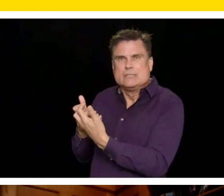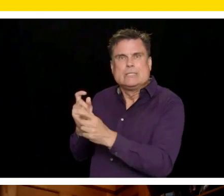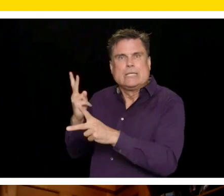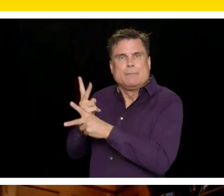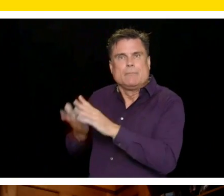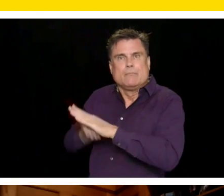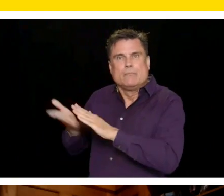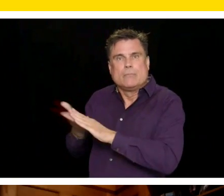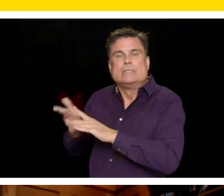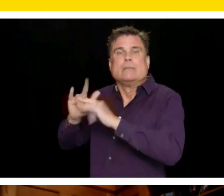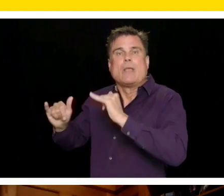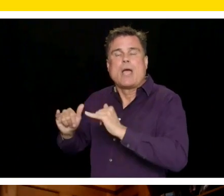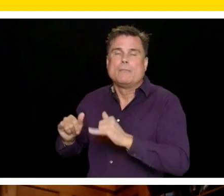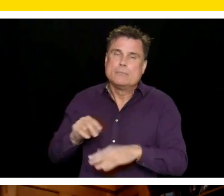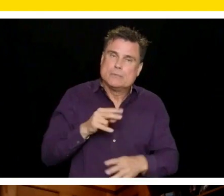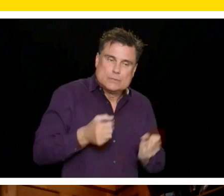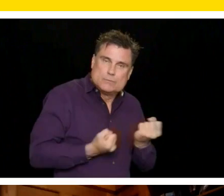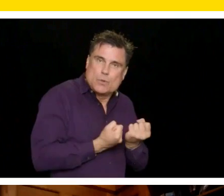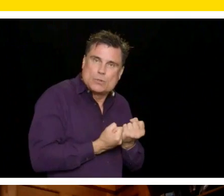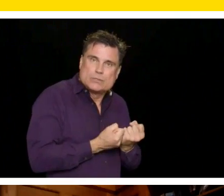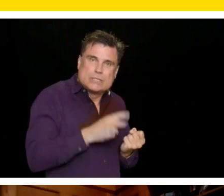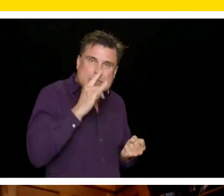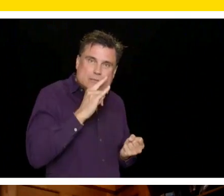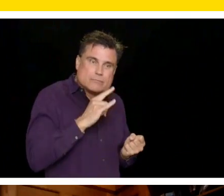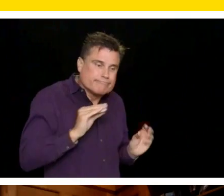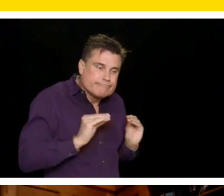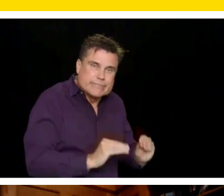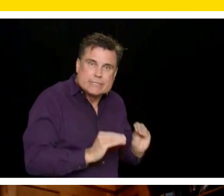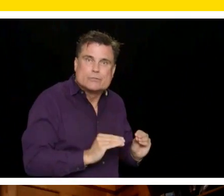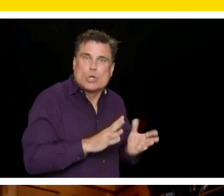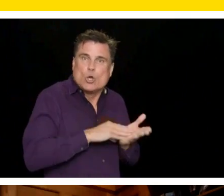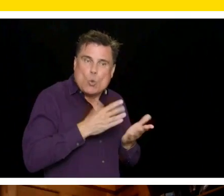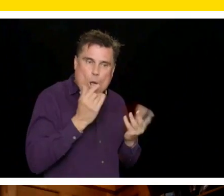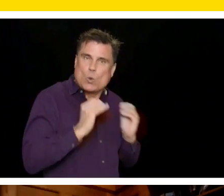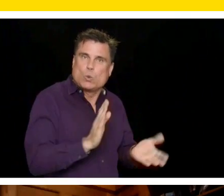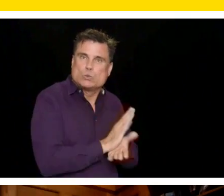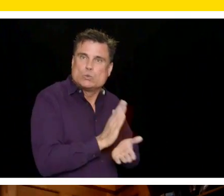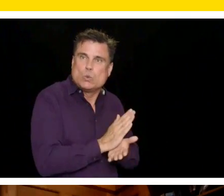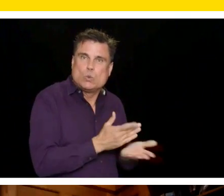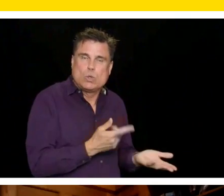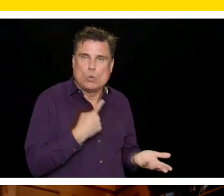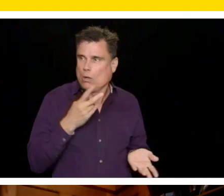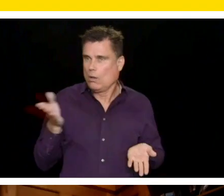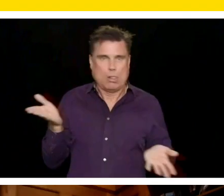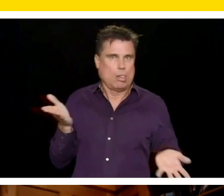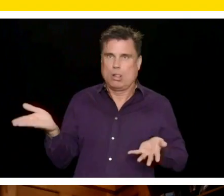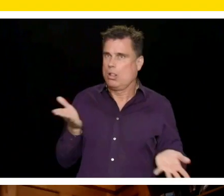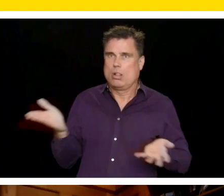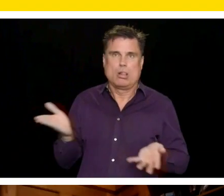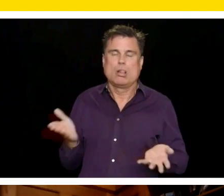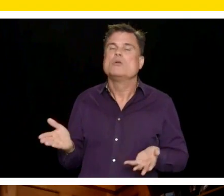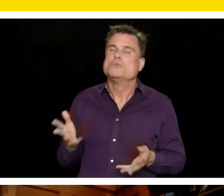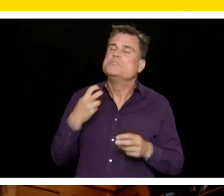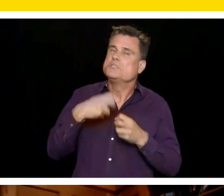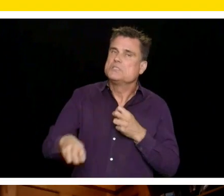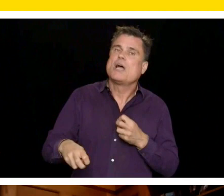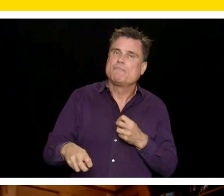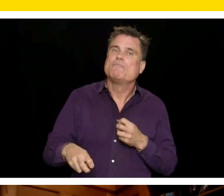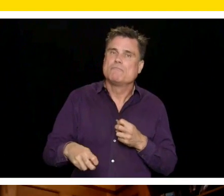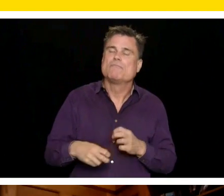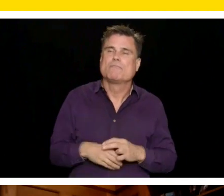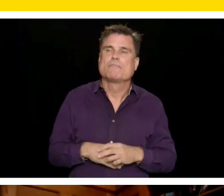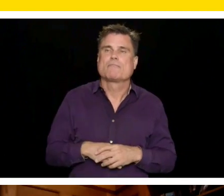parents the last few months. And I've talked to several business owners in my home community in Nelson who are experiencing just